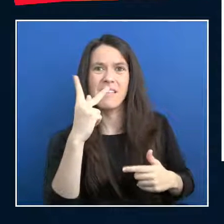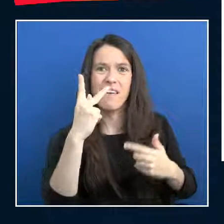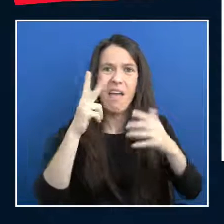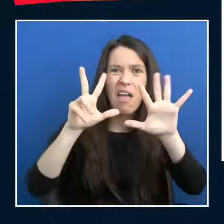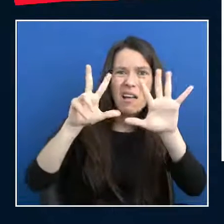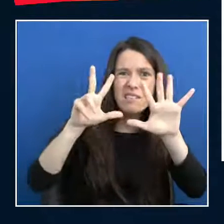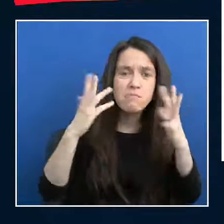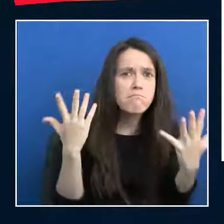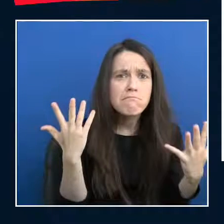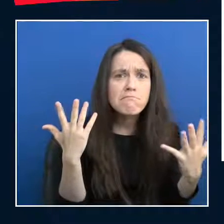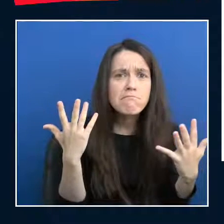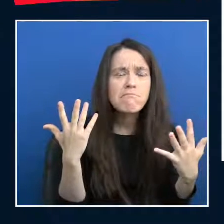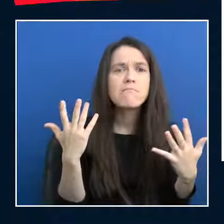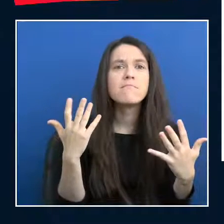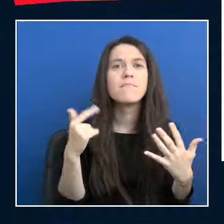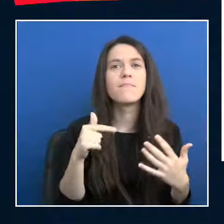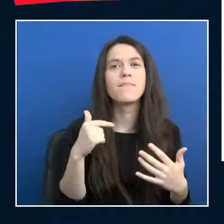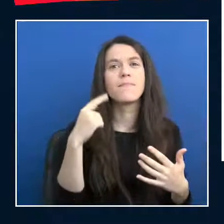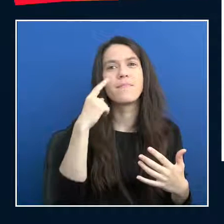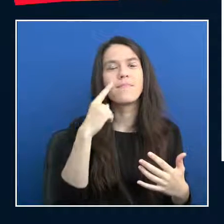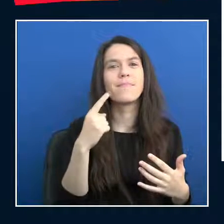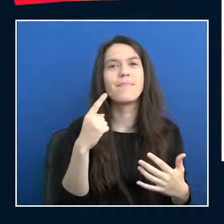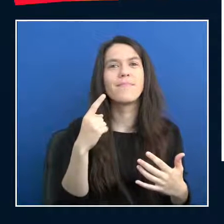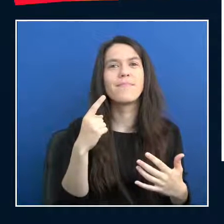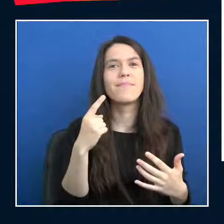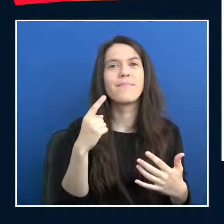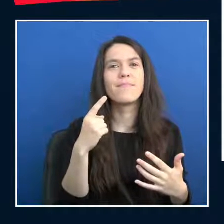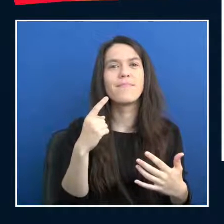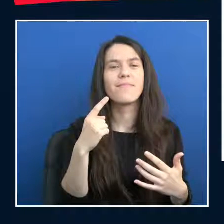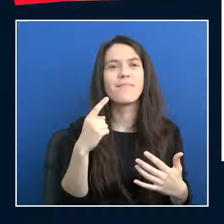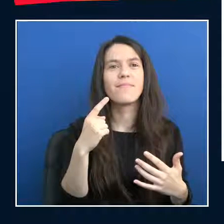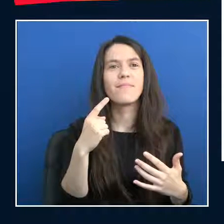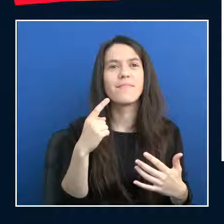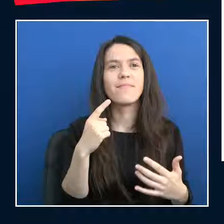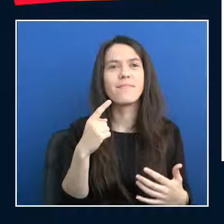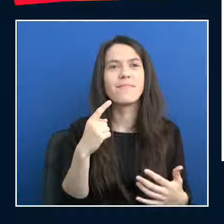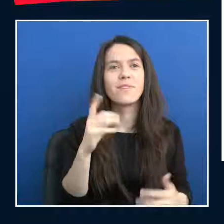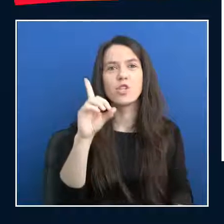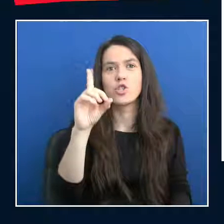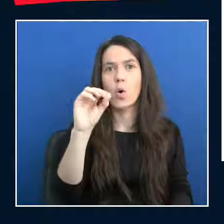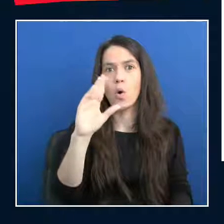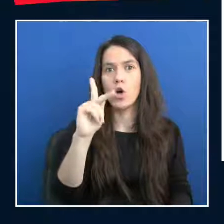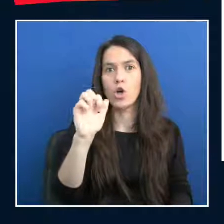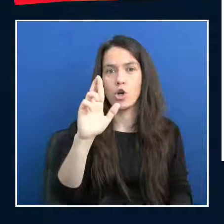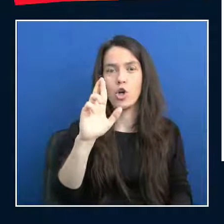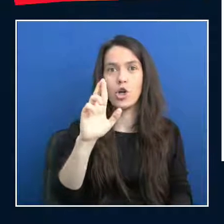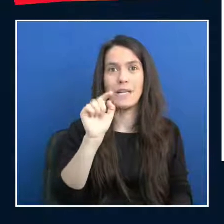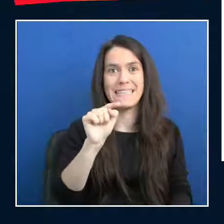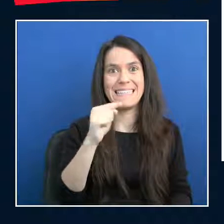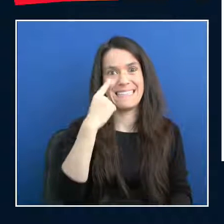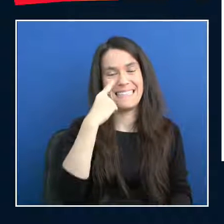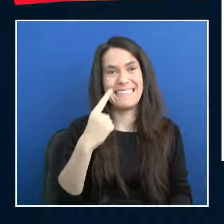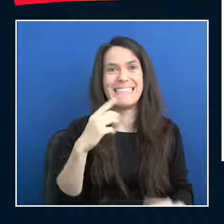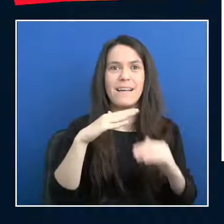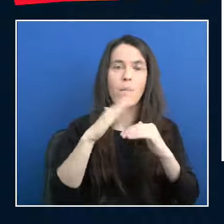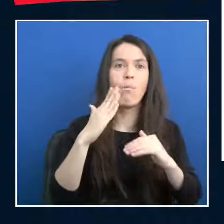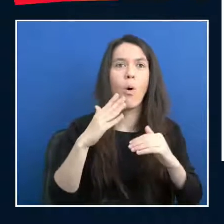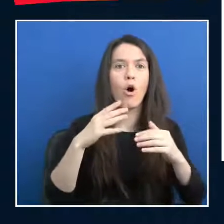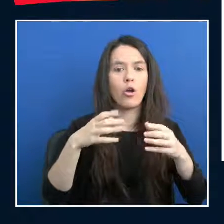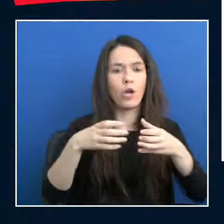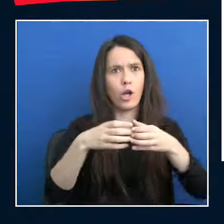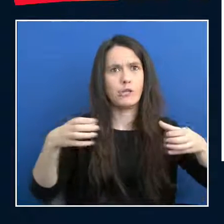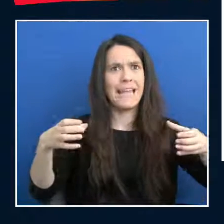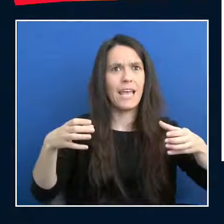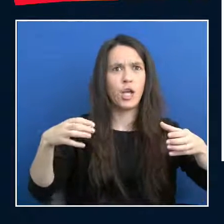So Docker Swarm is like the native clustering for Docker. It comes from Docker. But like the container wars, there was kind of